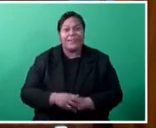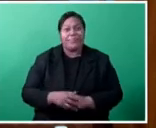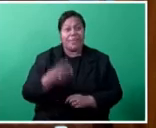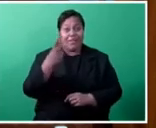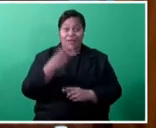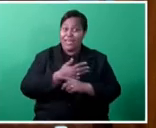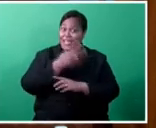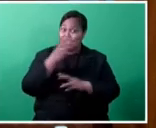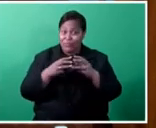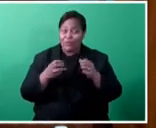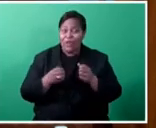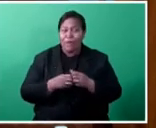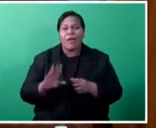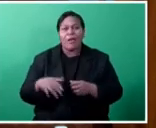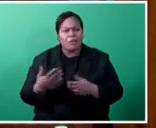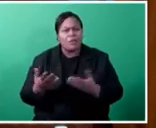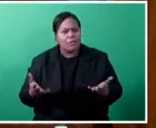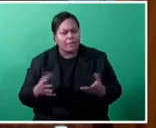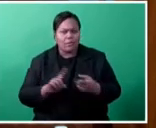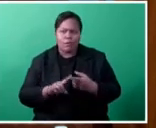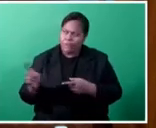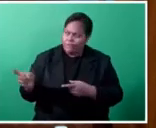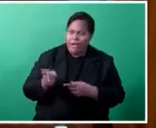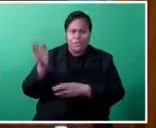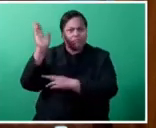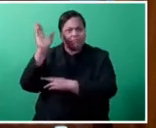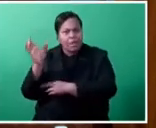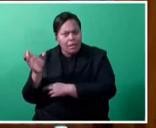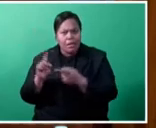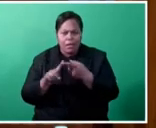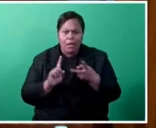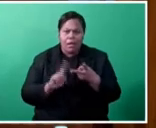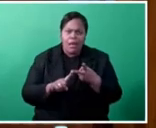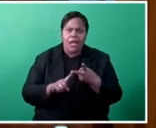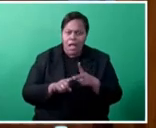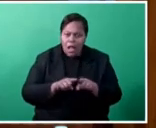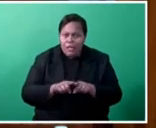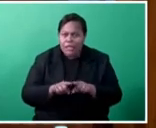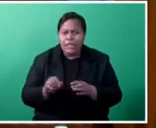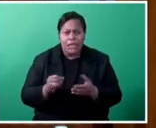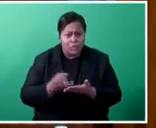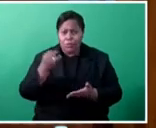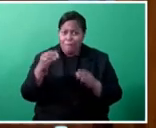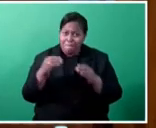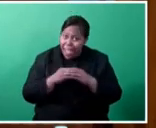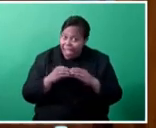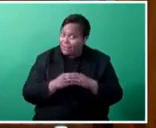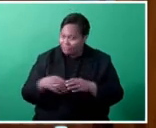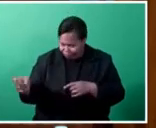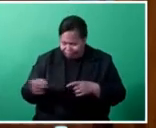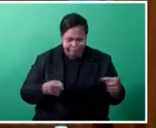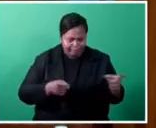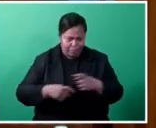consultation workshop boasted presentations from motivational speakers, key financial and lending institutions, including bankers, auditors,